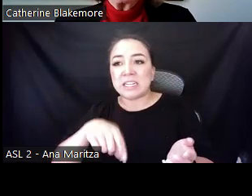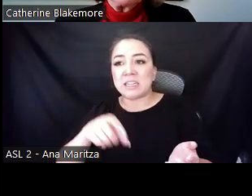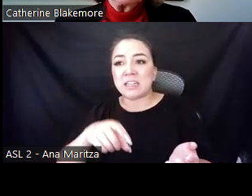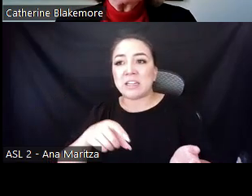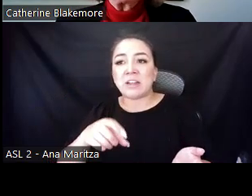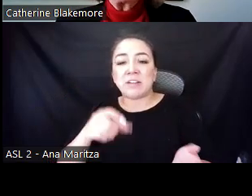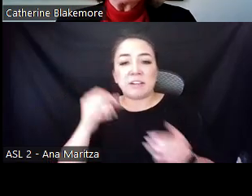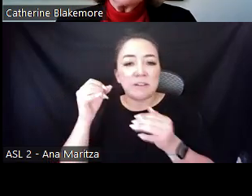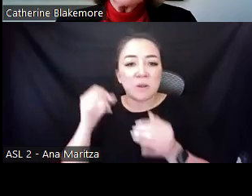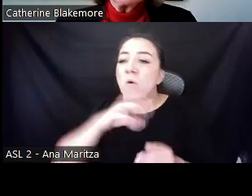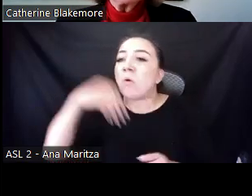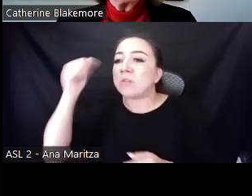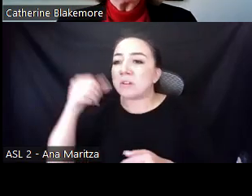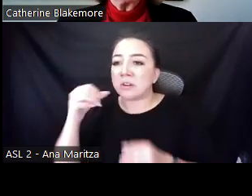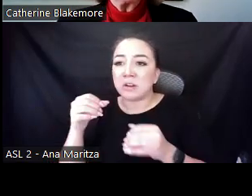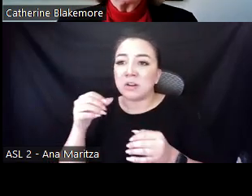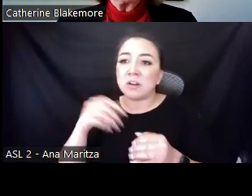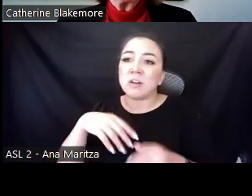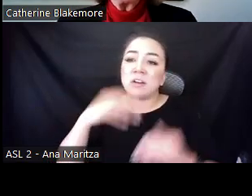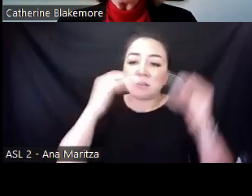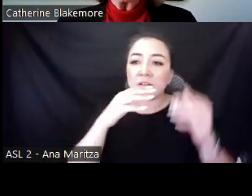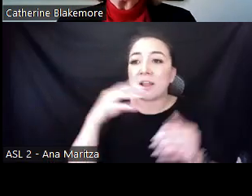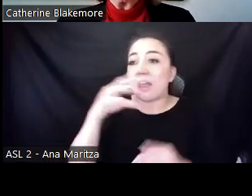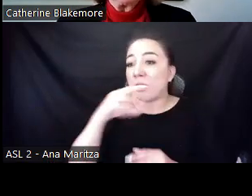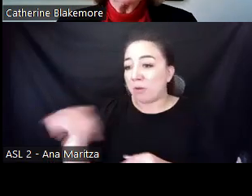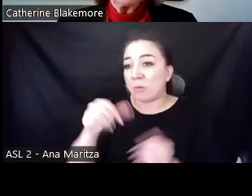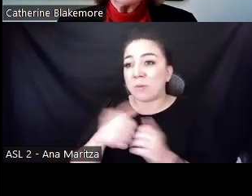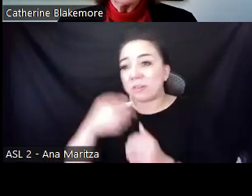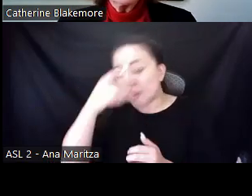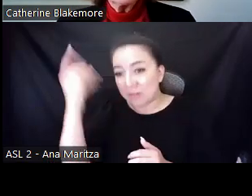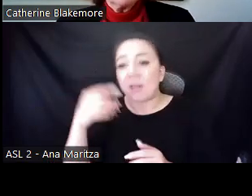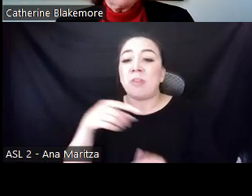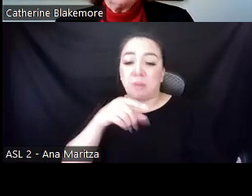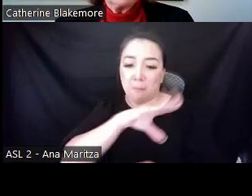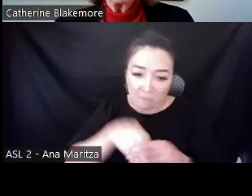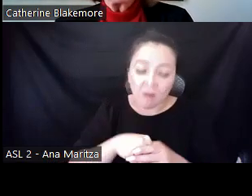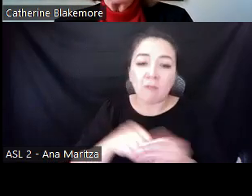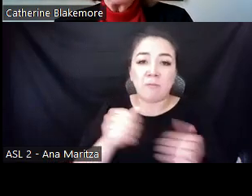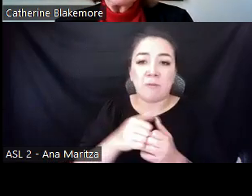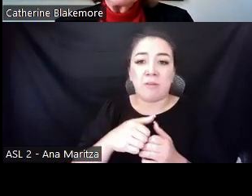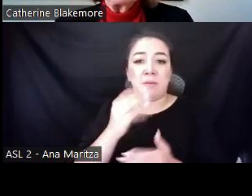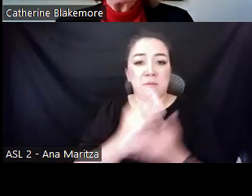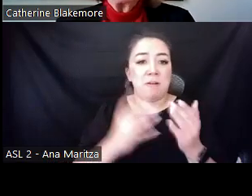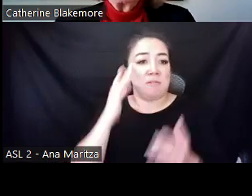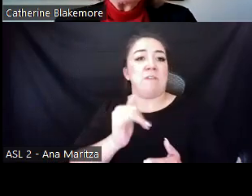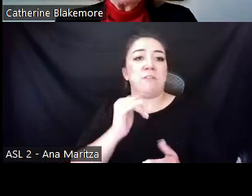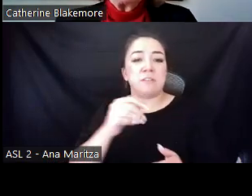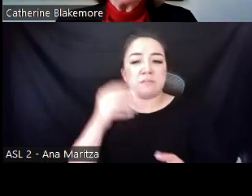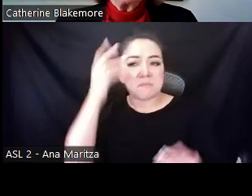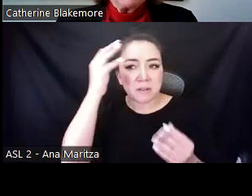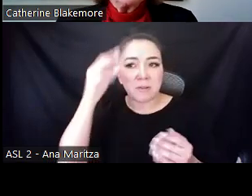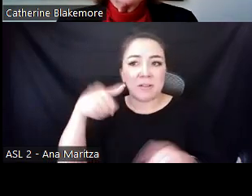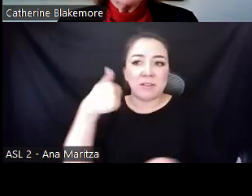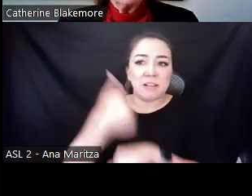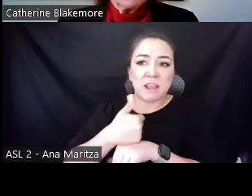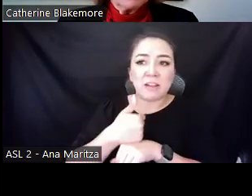individual older adults and those with dementia to ensure that they're part of what California considers when it's setting